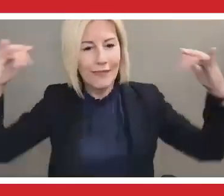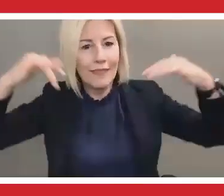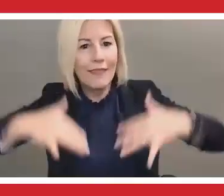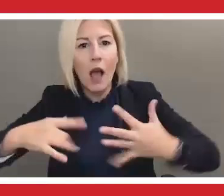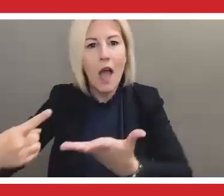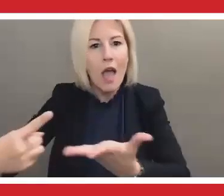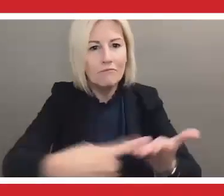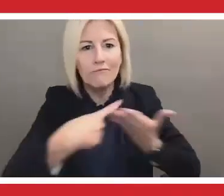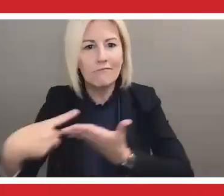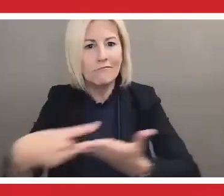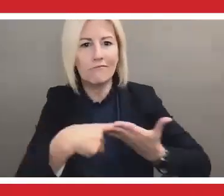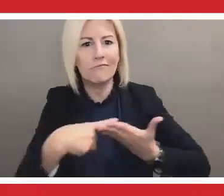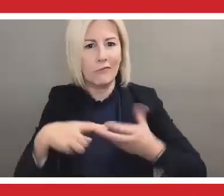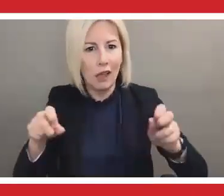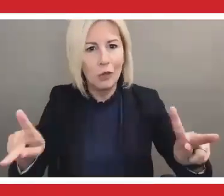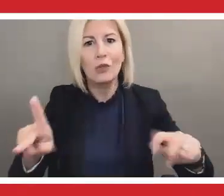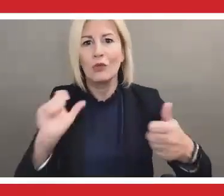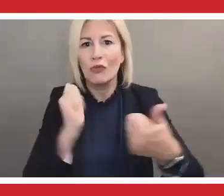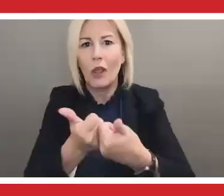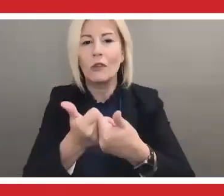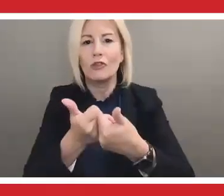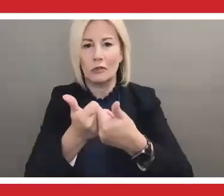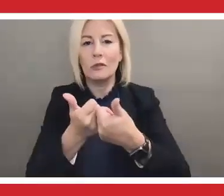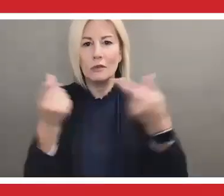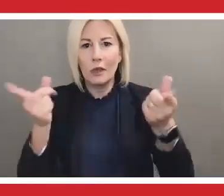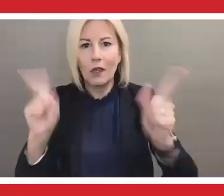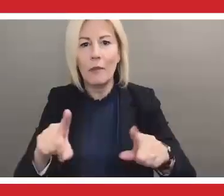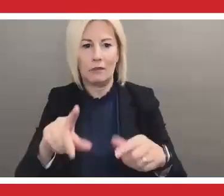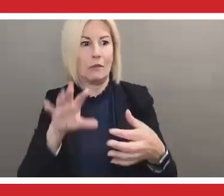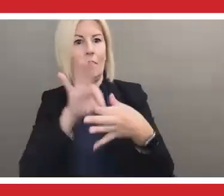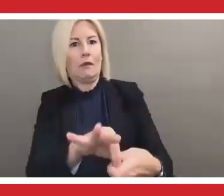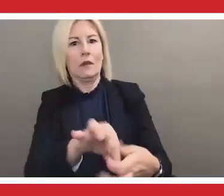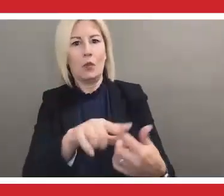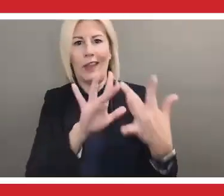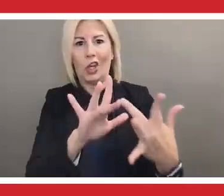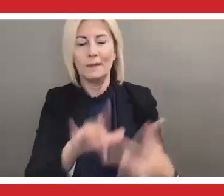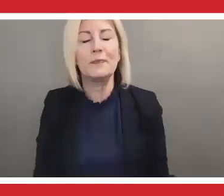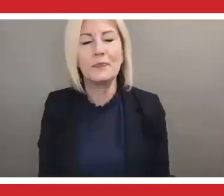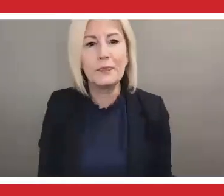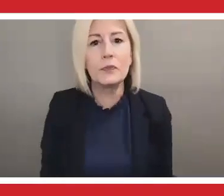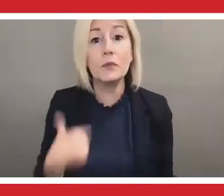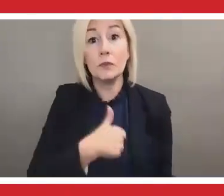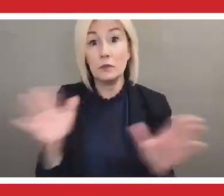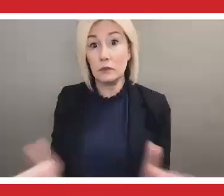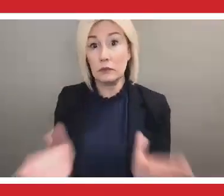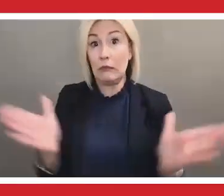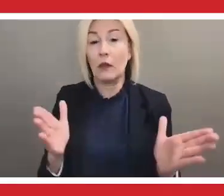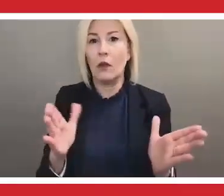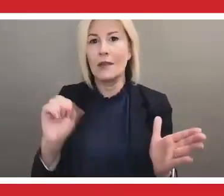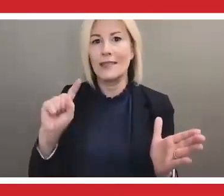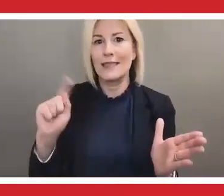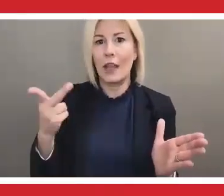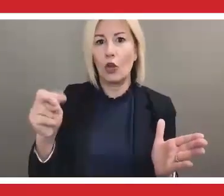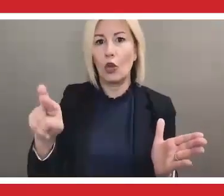the opportunities and challenges posed by the internet. We encourage organizing stakeholders to try to